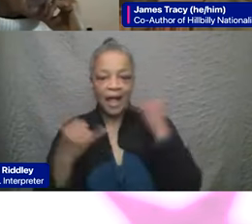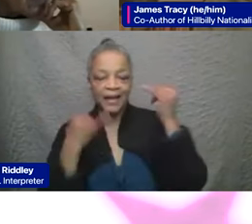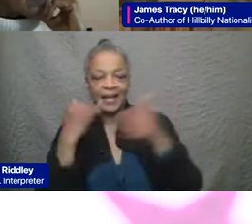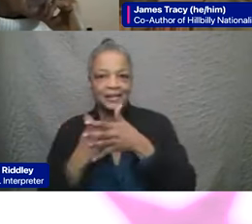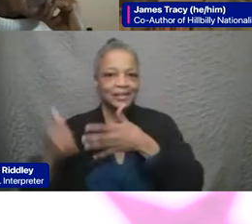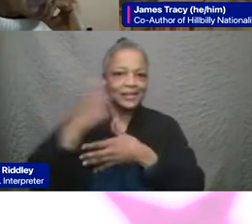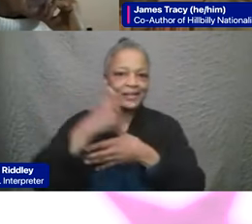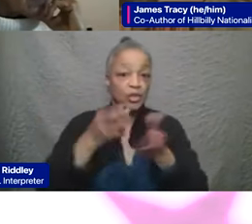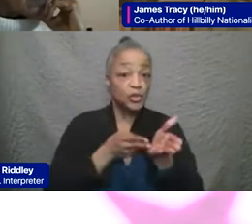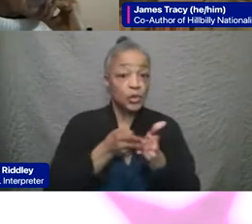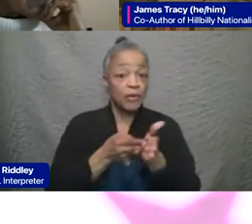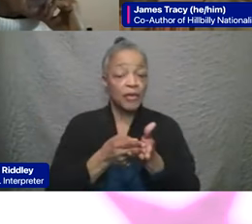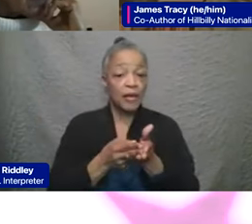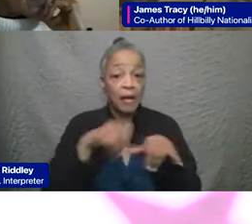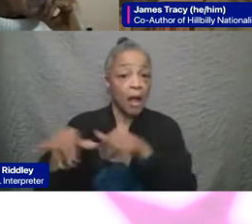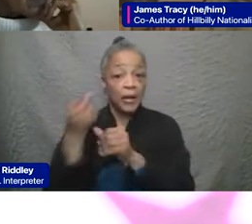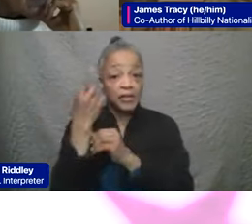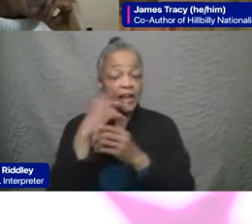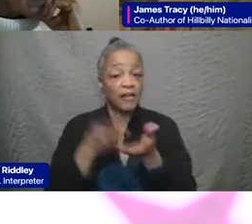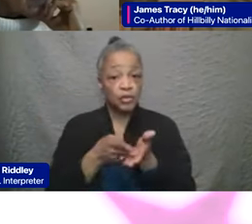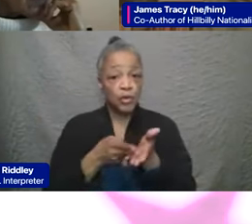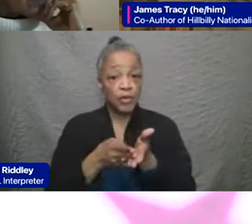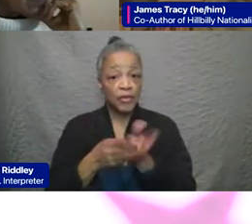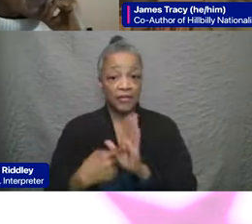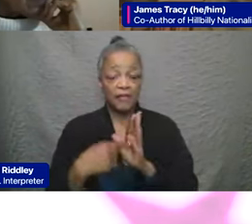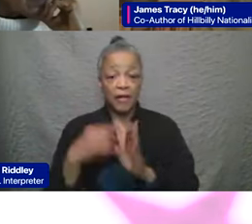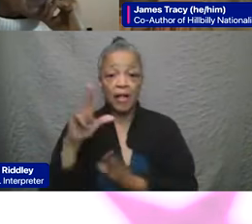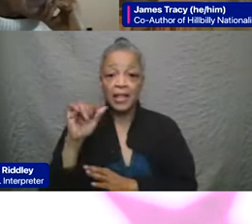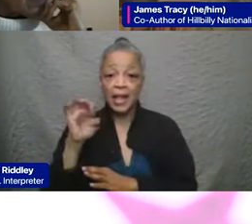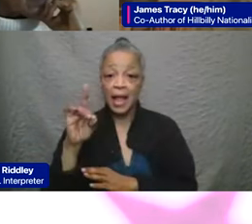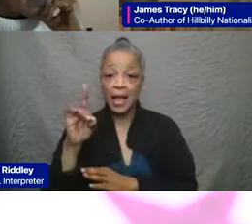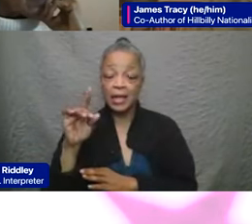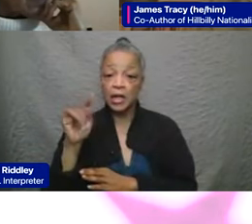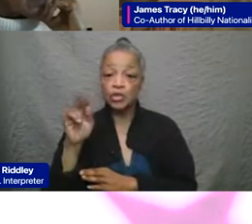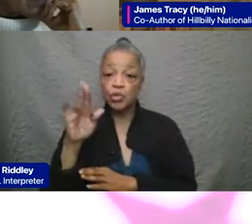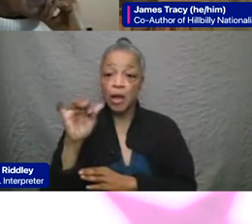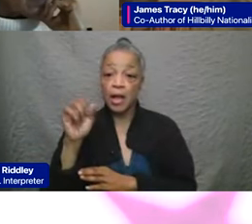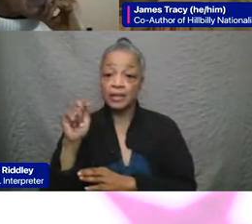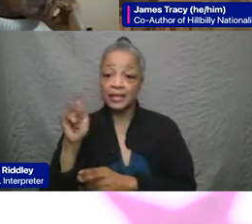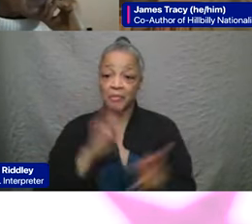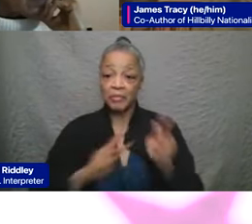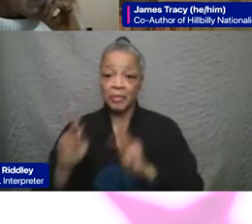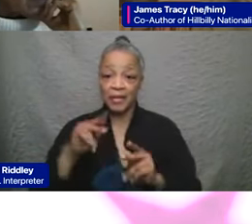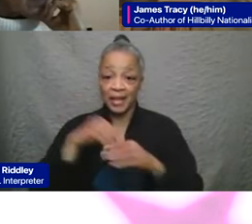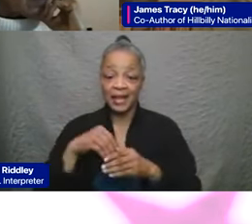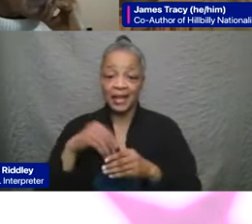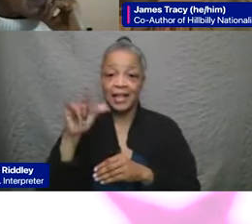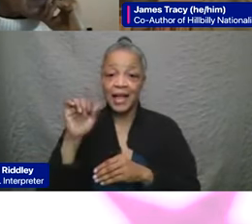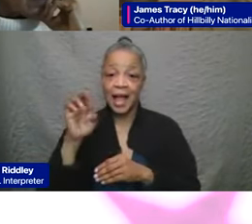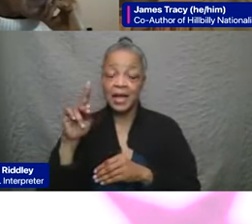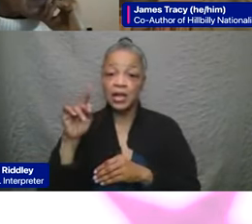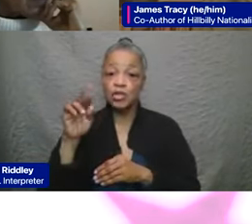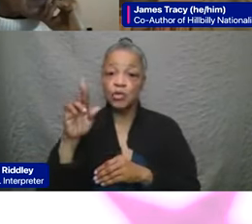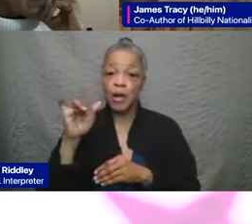you know, common understanding of truth. I'll give an example from the land trust movement. Is there's those of us in the land trust movement that trace